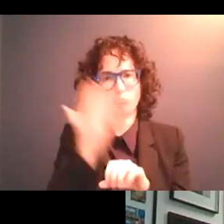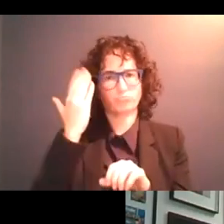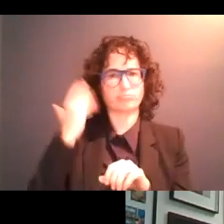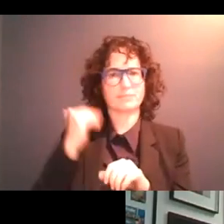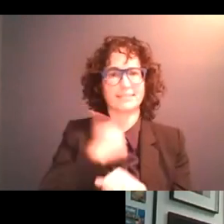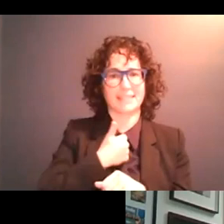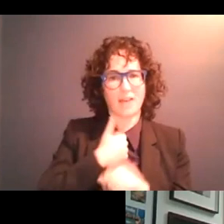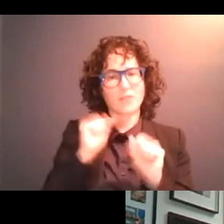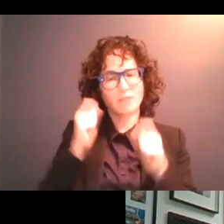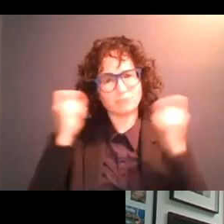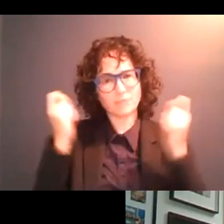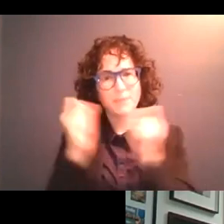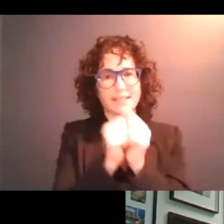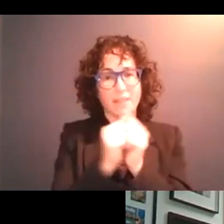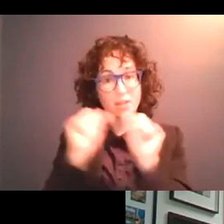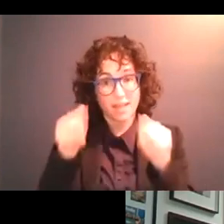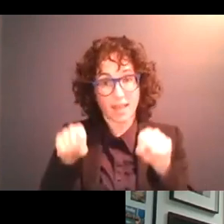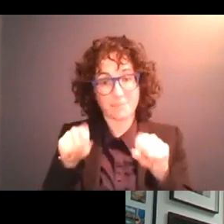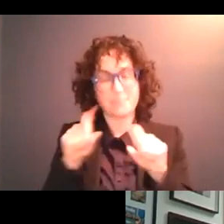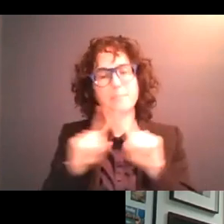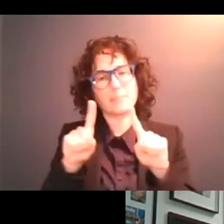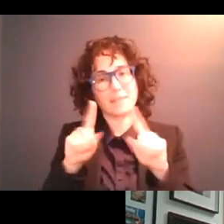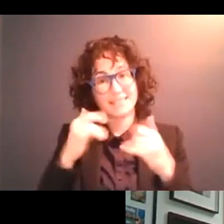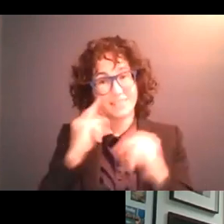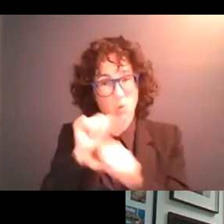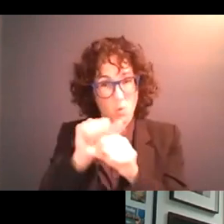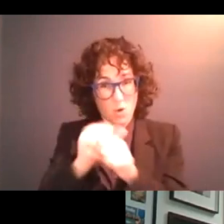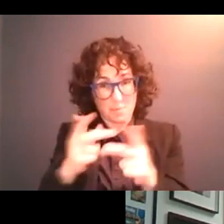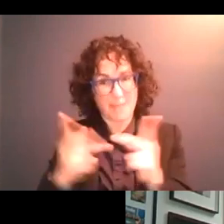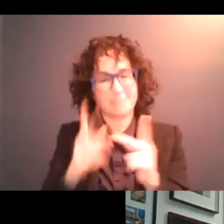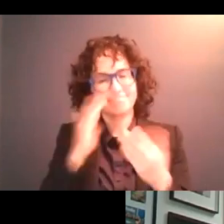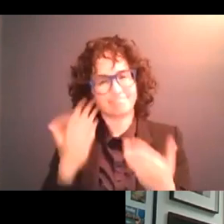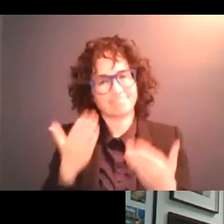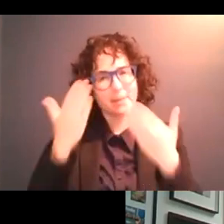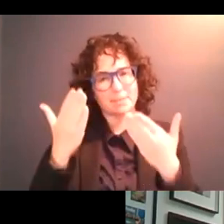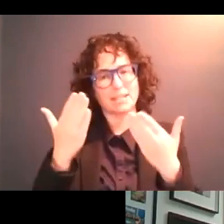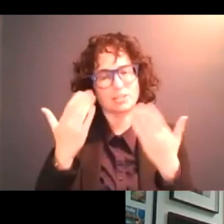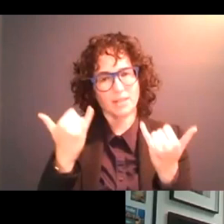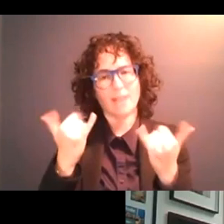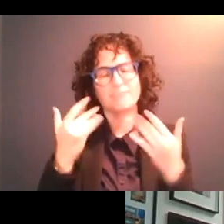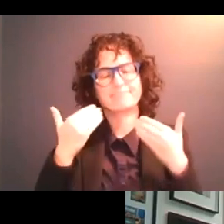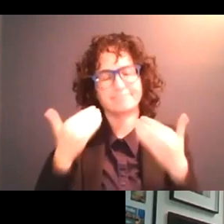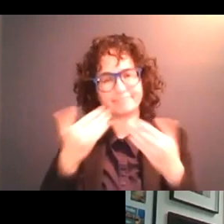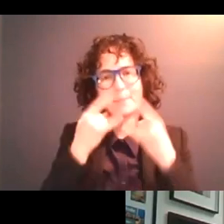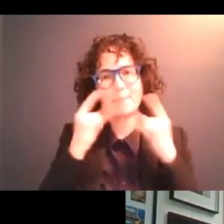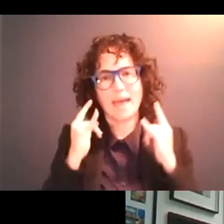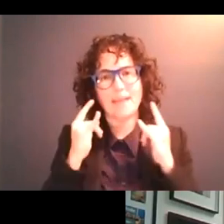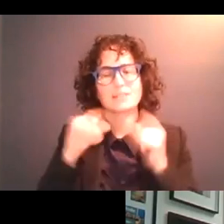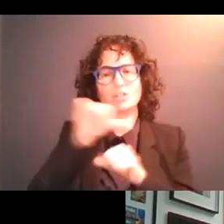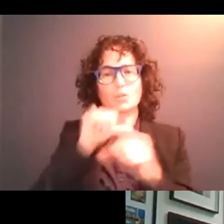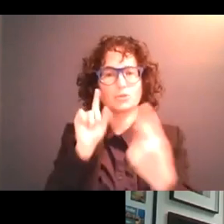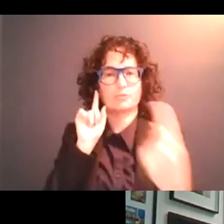celebrate each other. However, still in the working place, the recommendation so far is use your mask, social